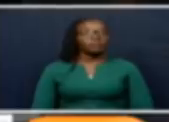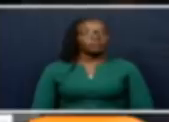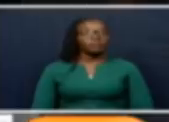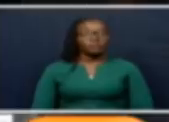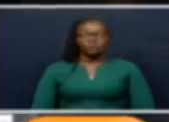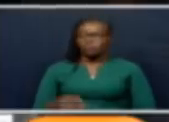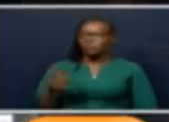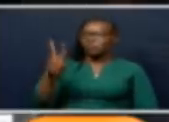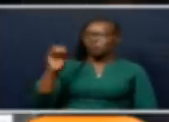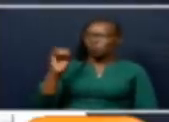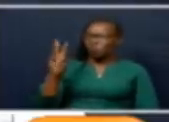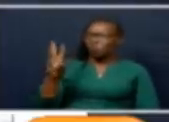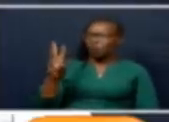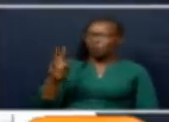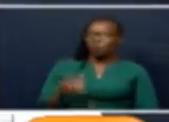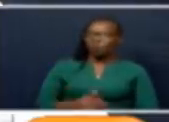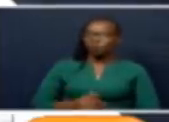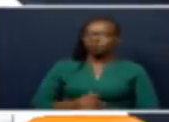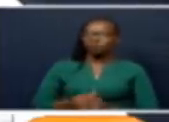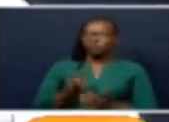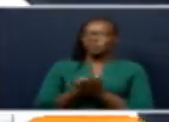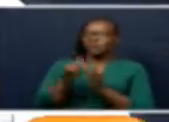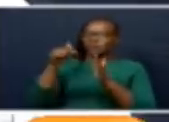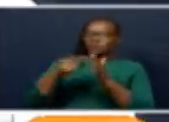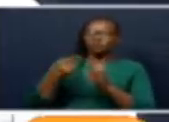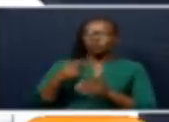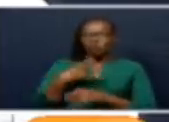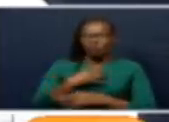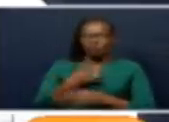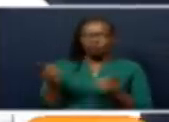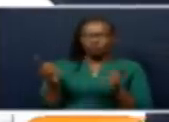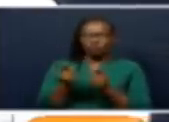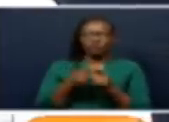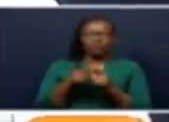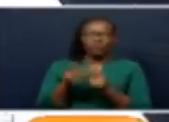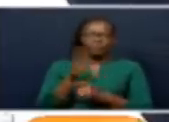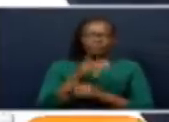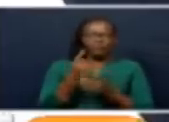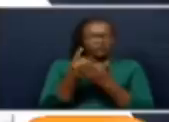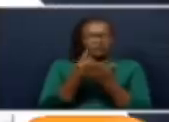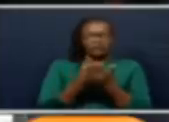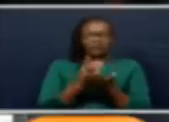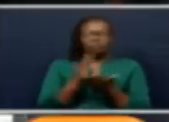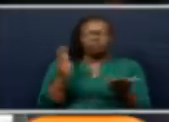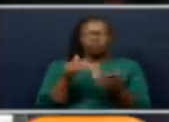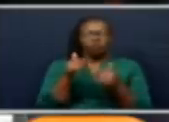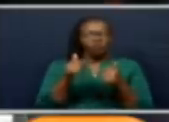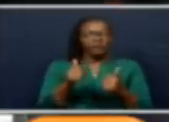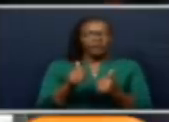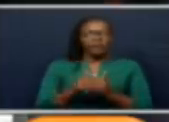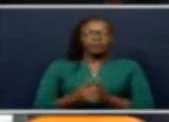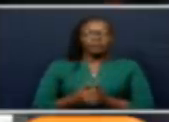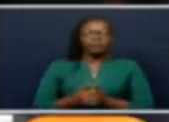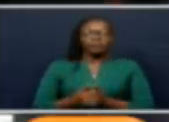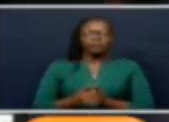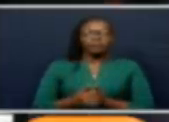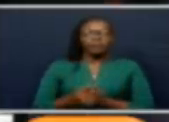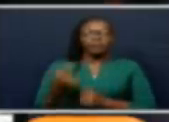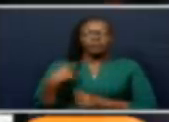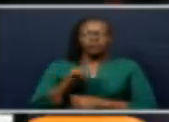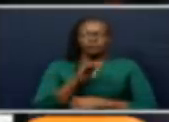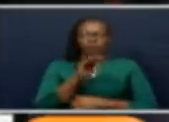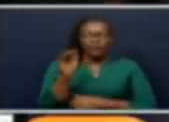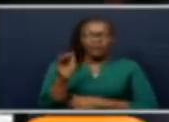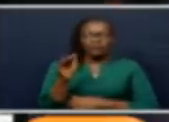Wow. That's deep. Huh? That's deep. Let's take a break. Come back. Talk some more. Is that okay? Yes. Good man. The poll we were asking,